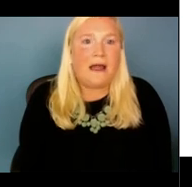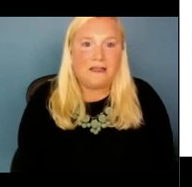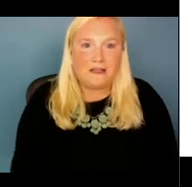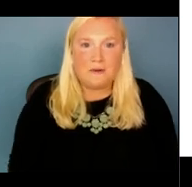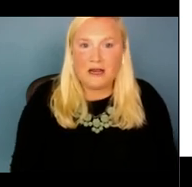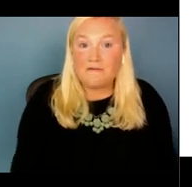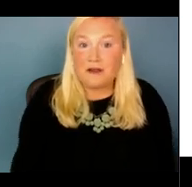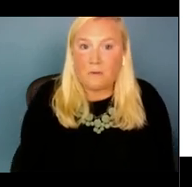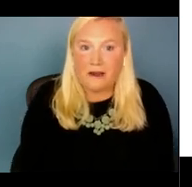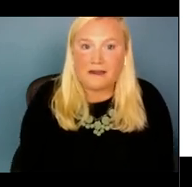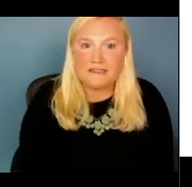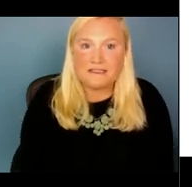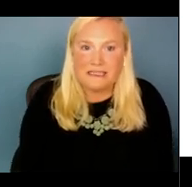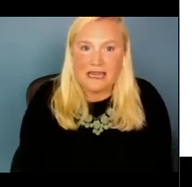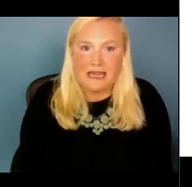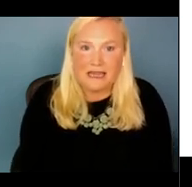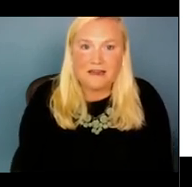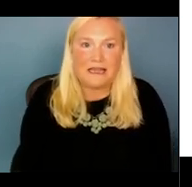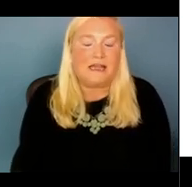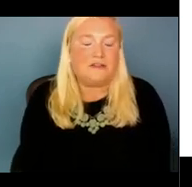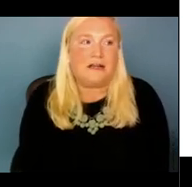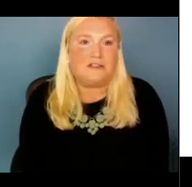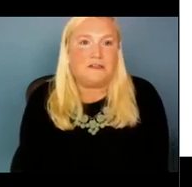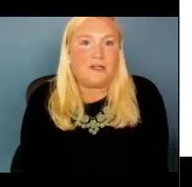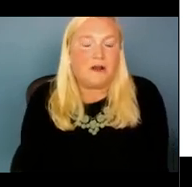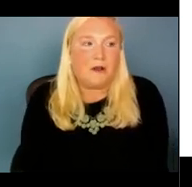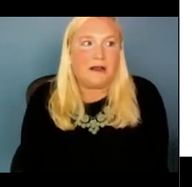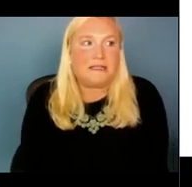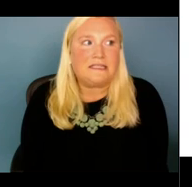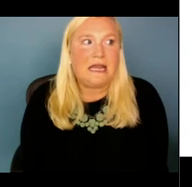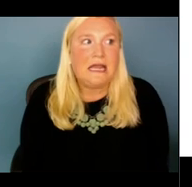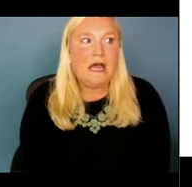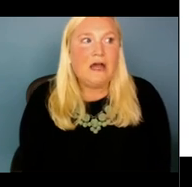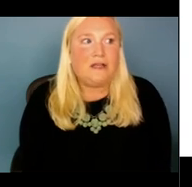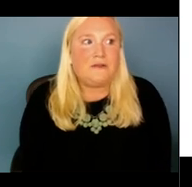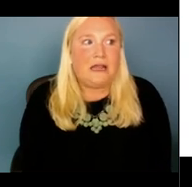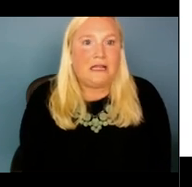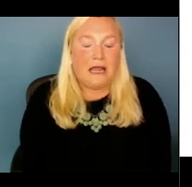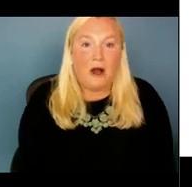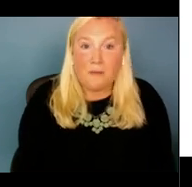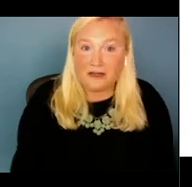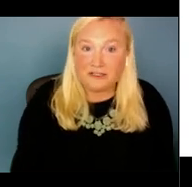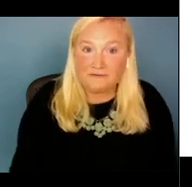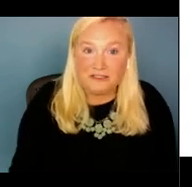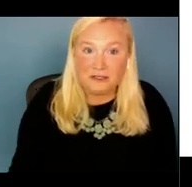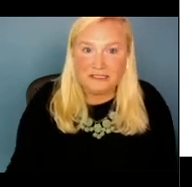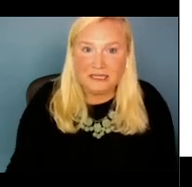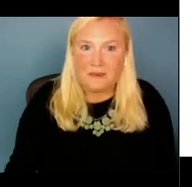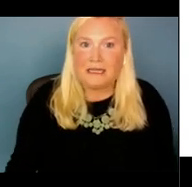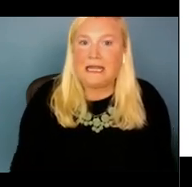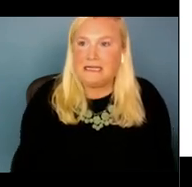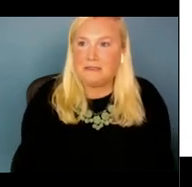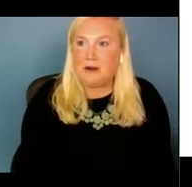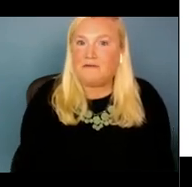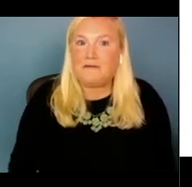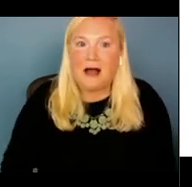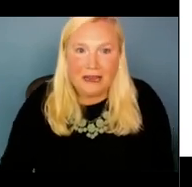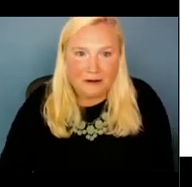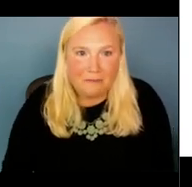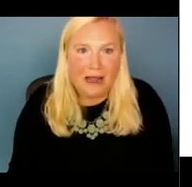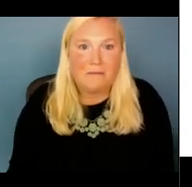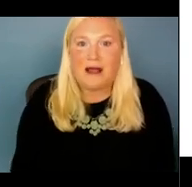about when you hear of an awareness day, like International Stuttering Awareness Day, you think like, oh my gosh, I have to do something. Like I need